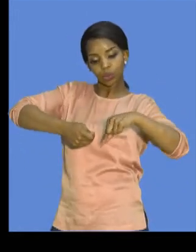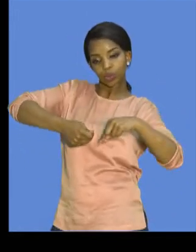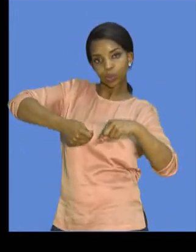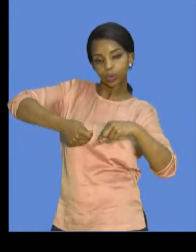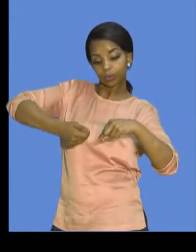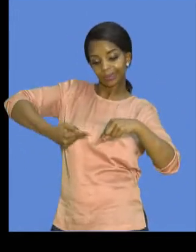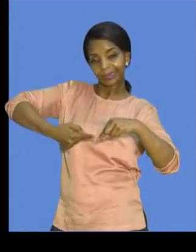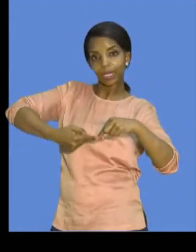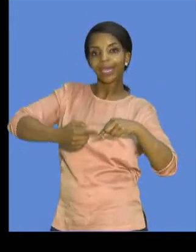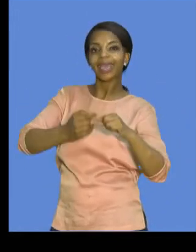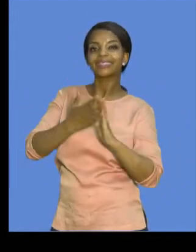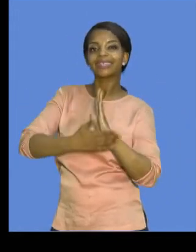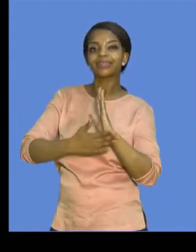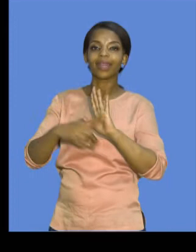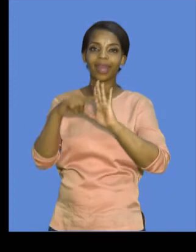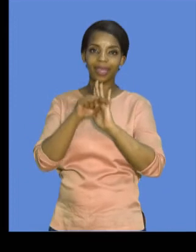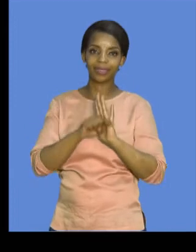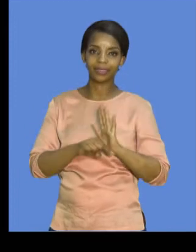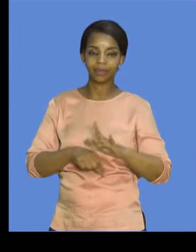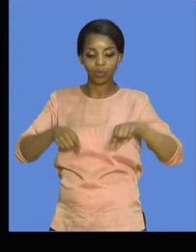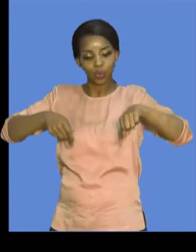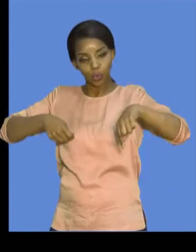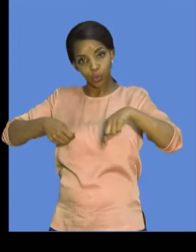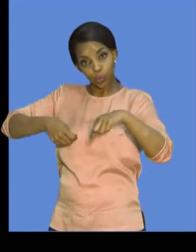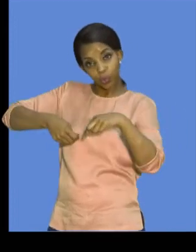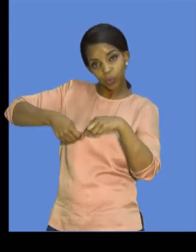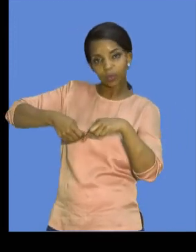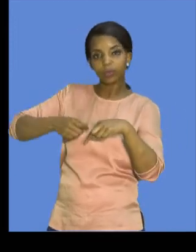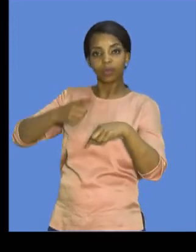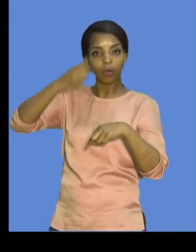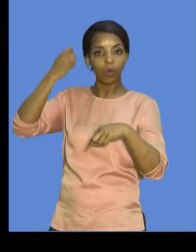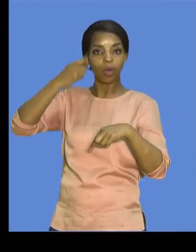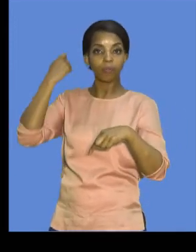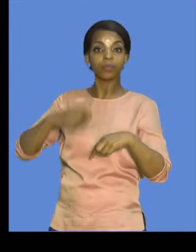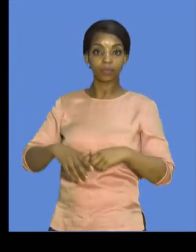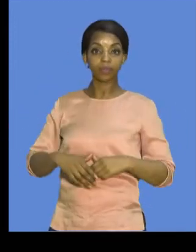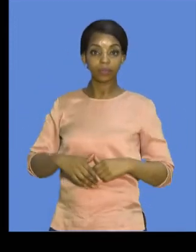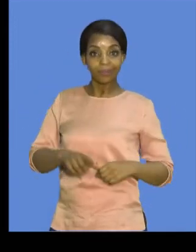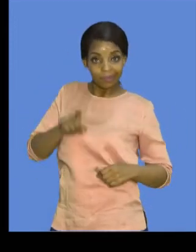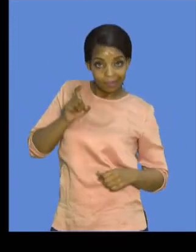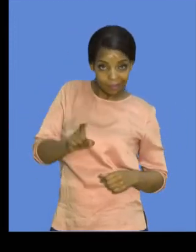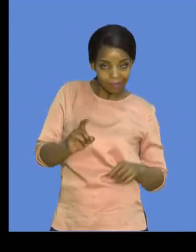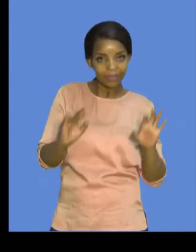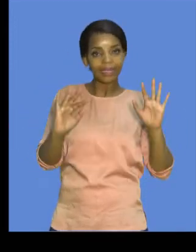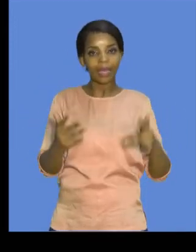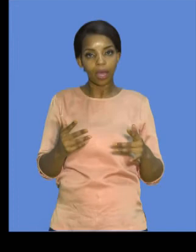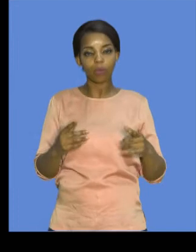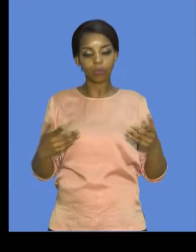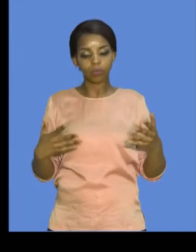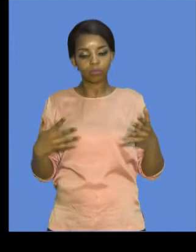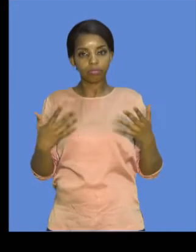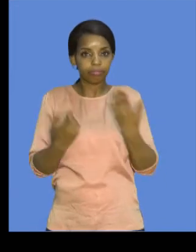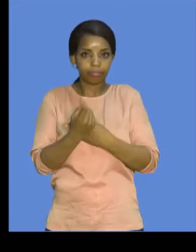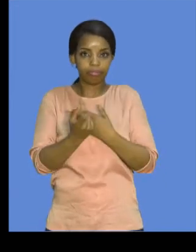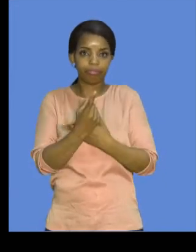be attracted to the comb. This is one classic example of how charges interact